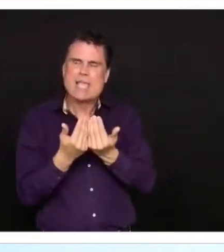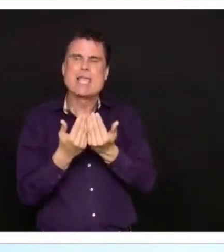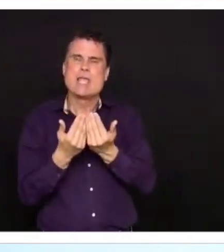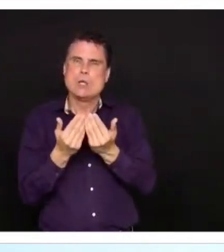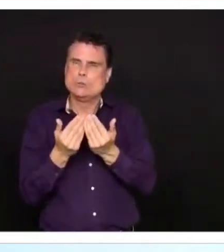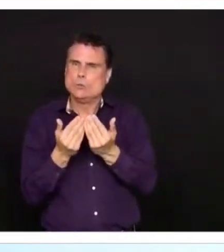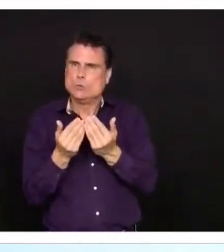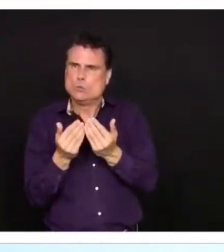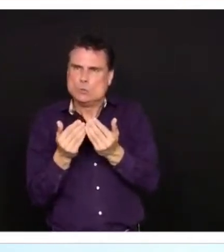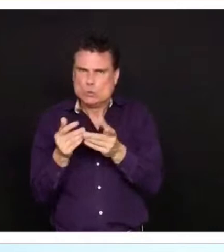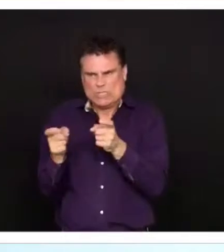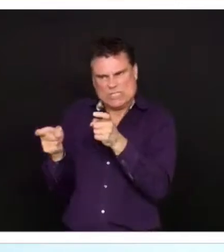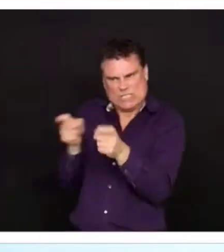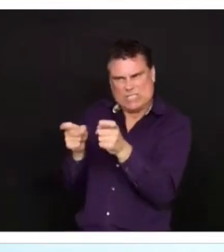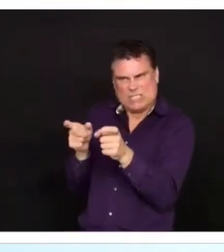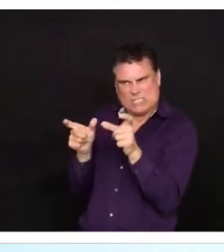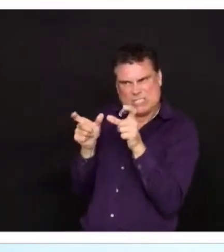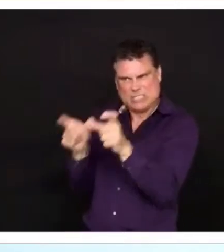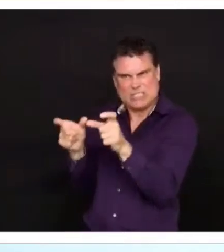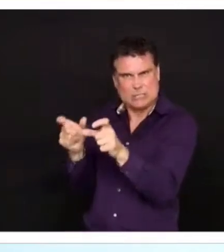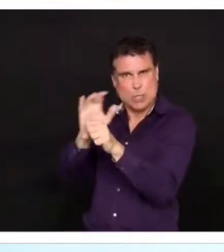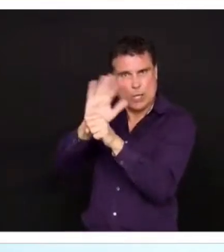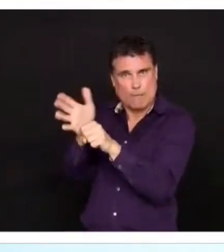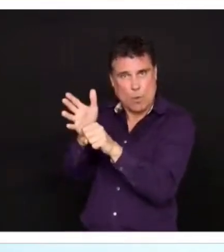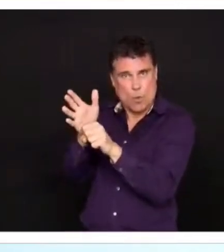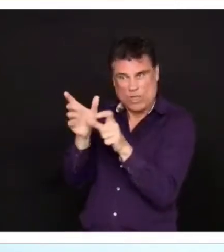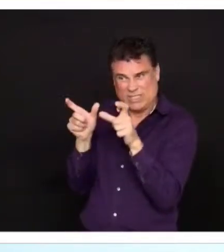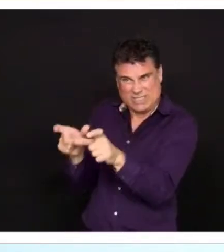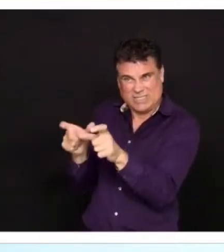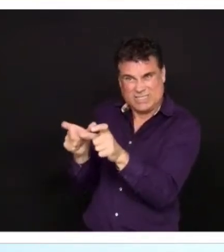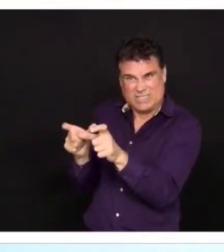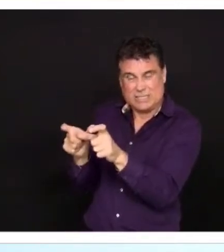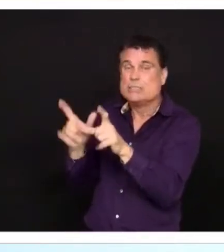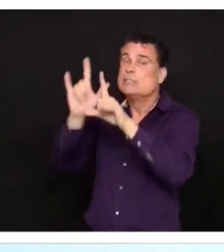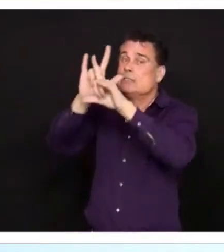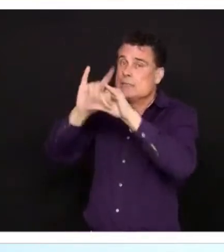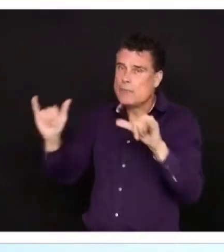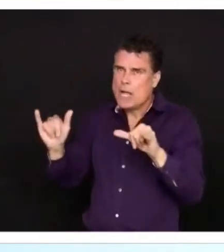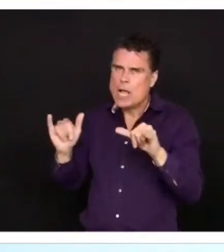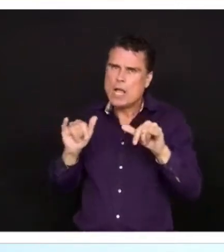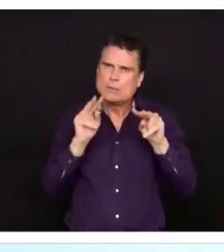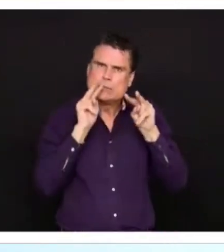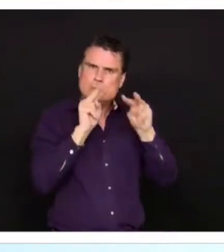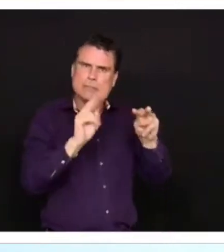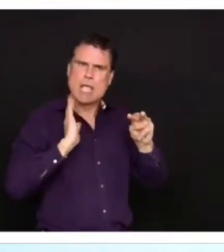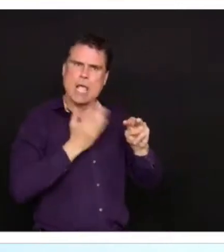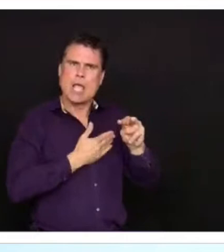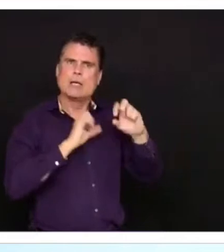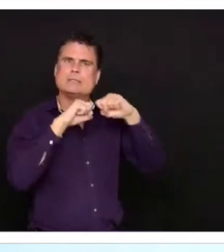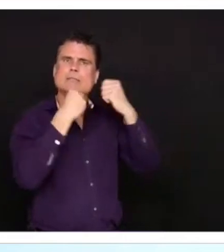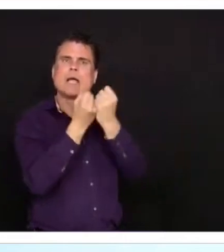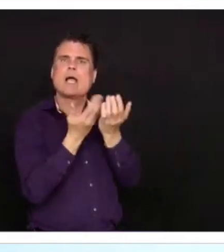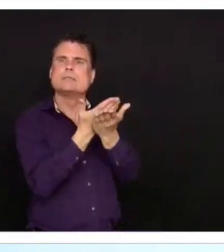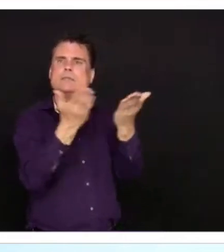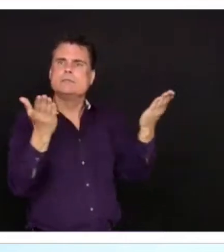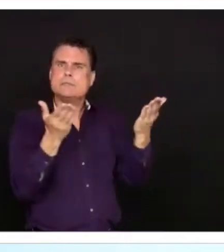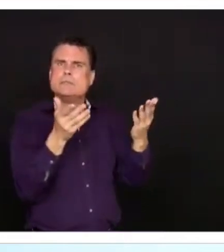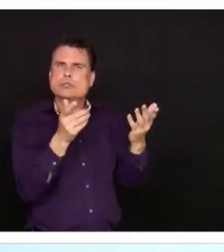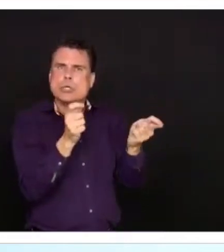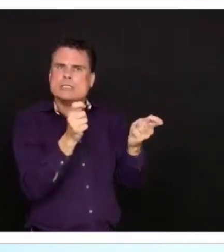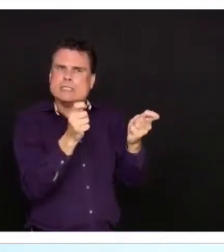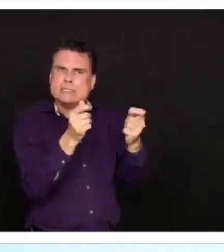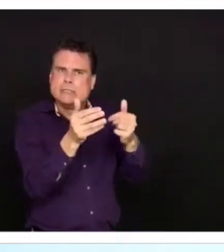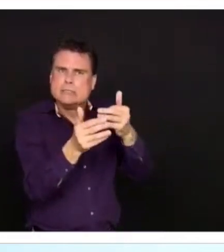socialize and to be what we are as human beings. Whatever actions we take, we know that there's a significant